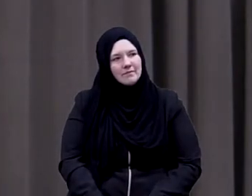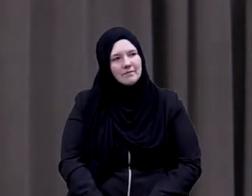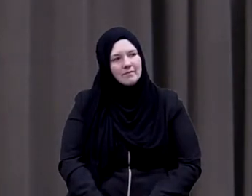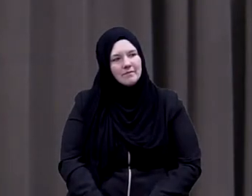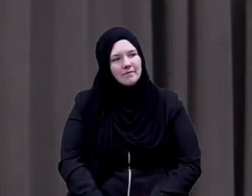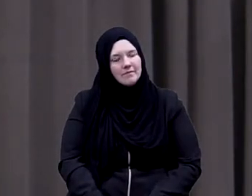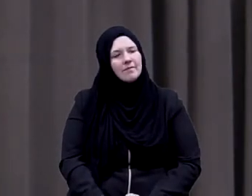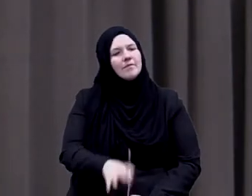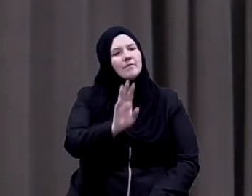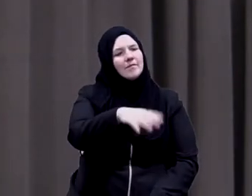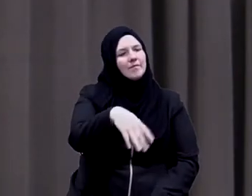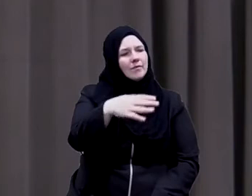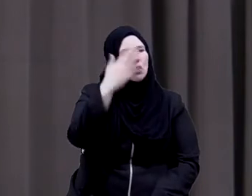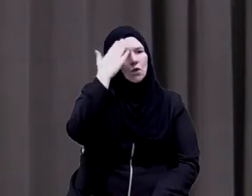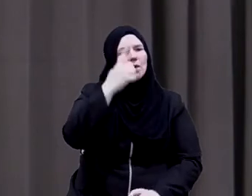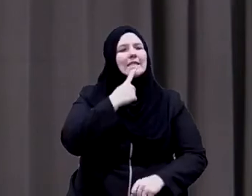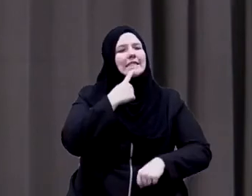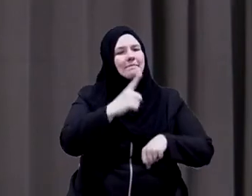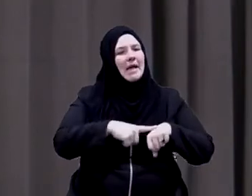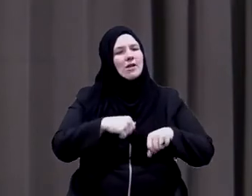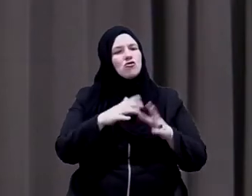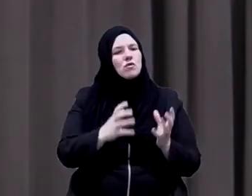You know the tomato you buy in the market?